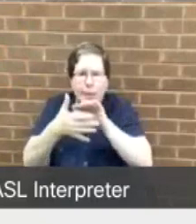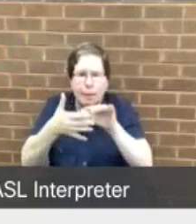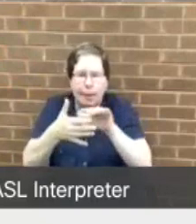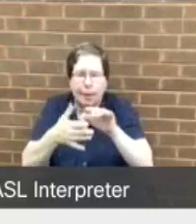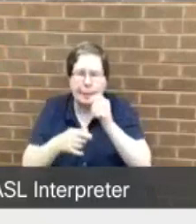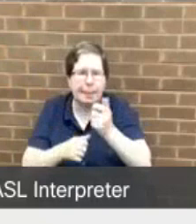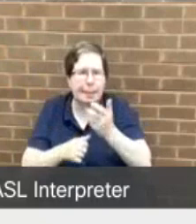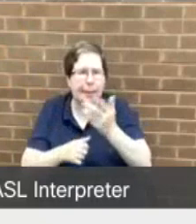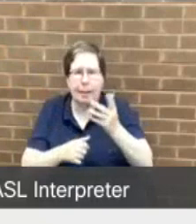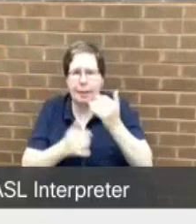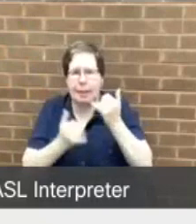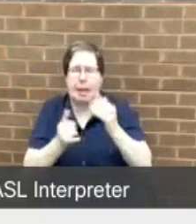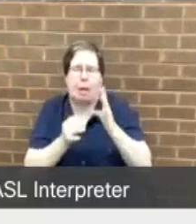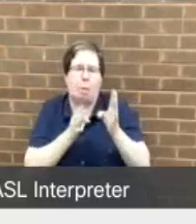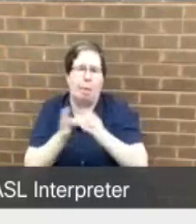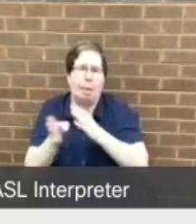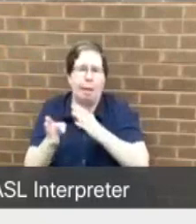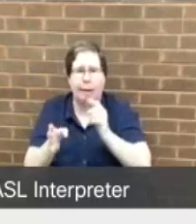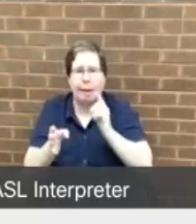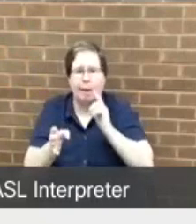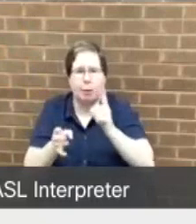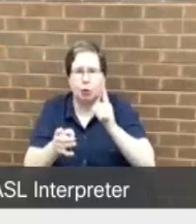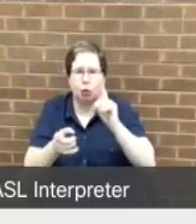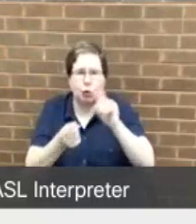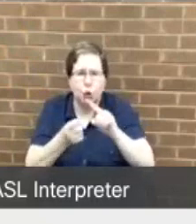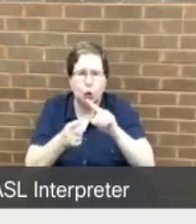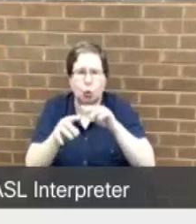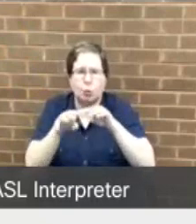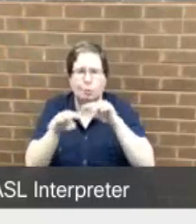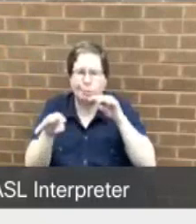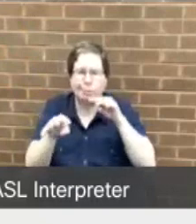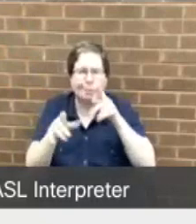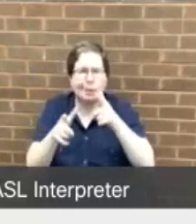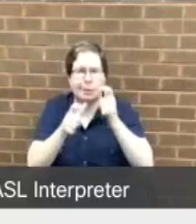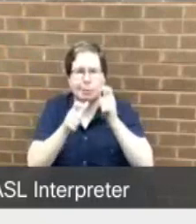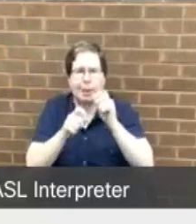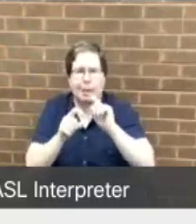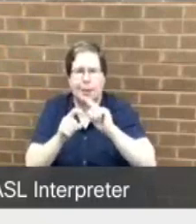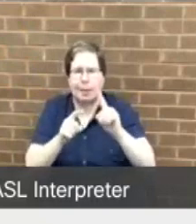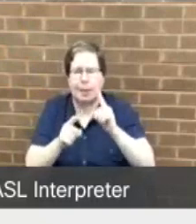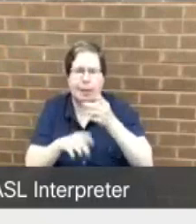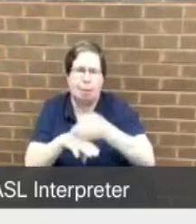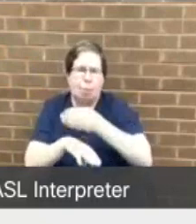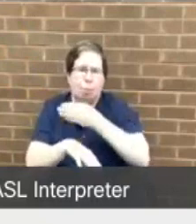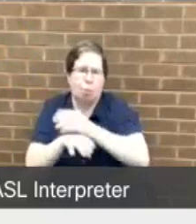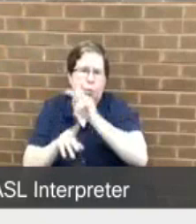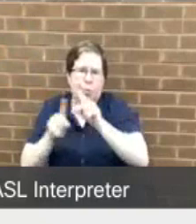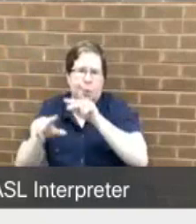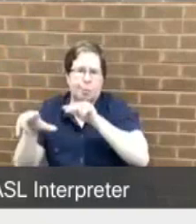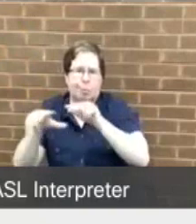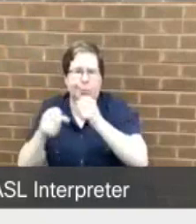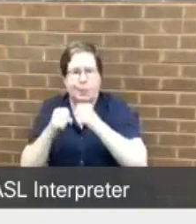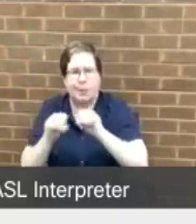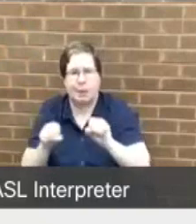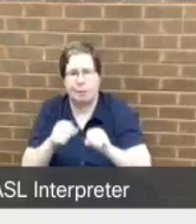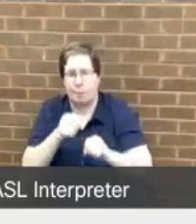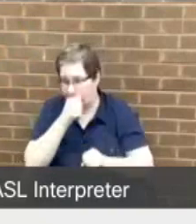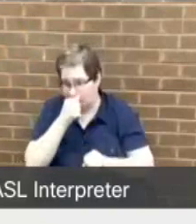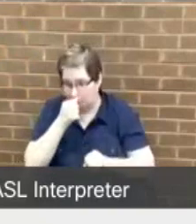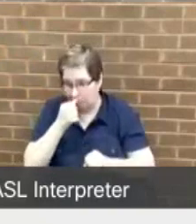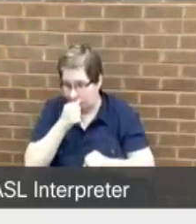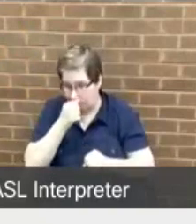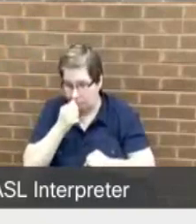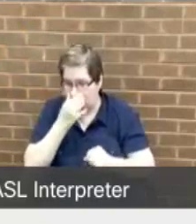else planned to help bring down the speed and increase pedestrian safety. There are no recent